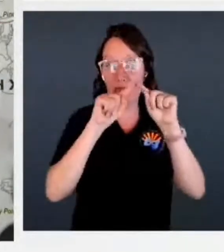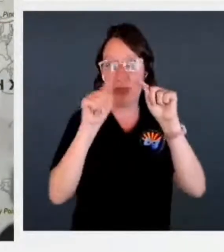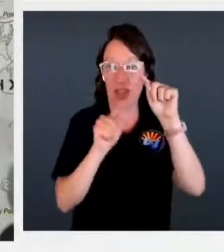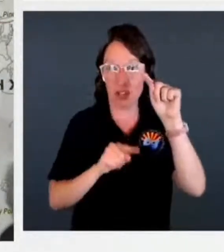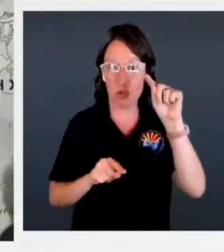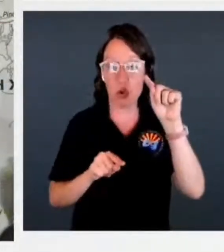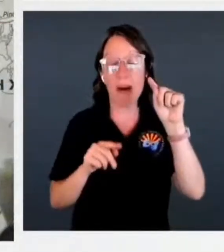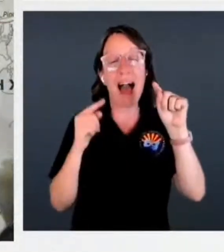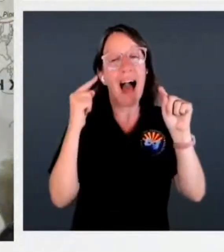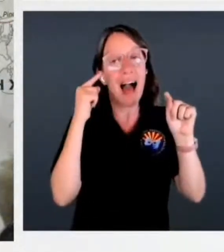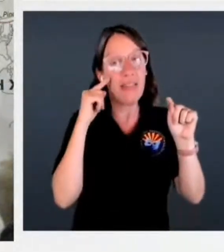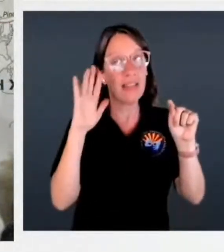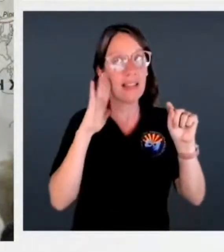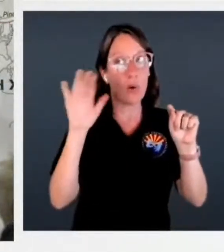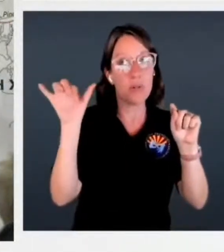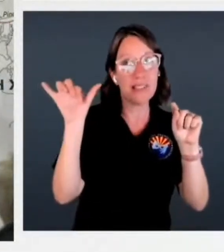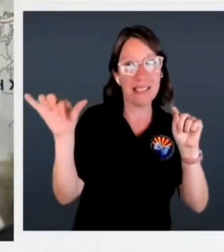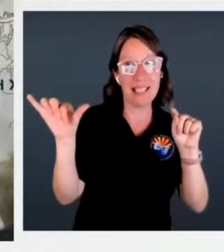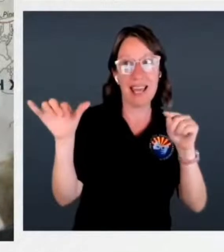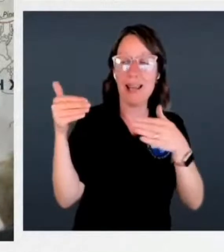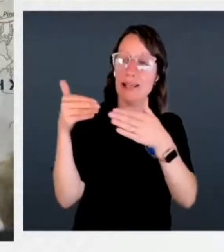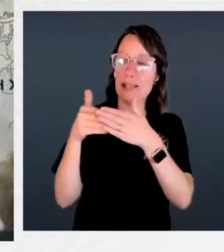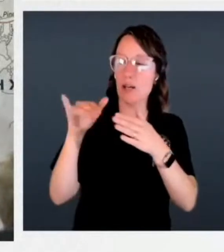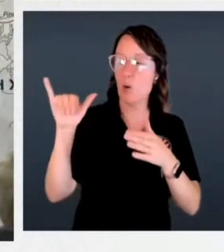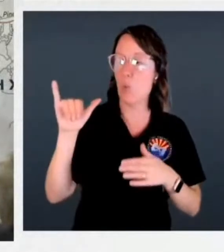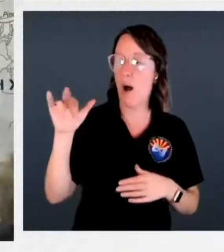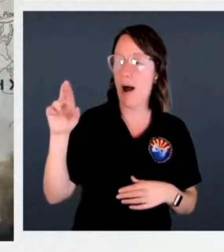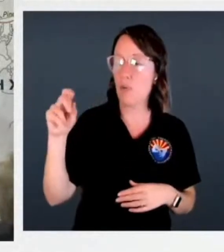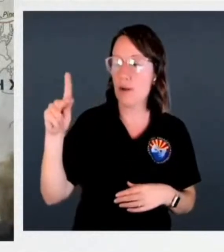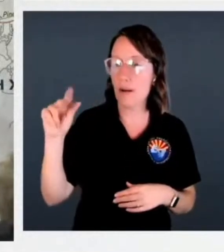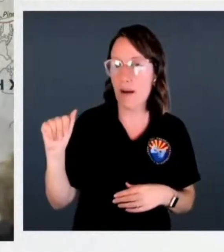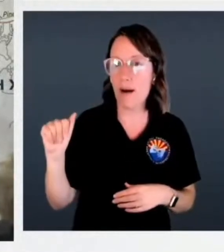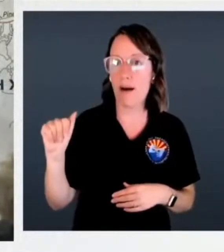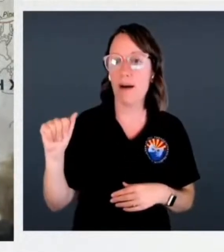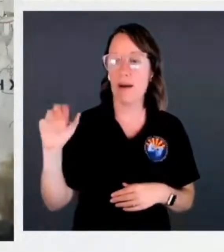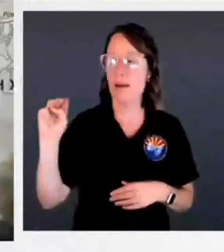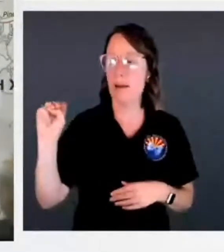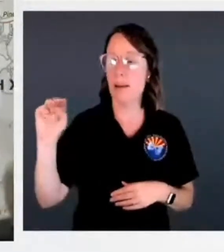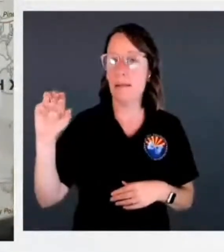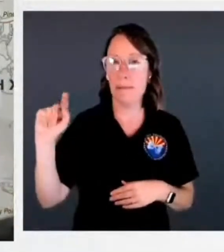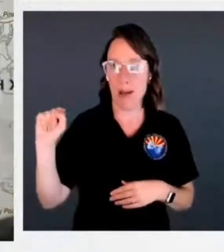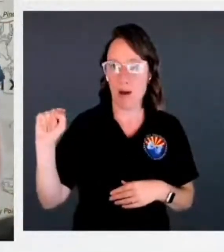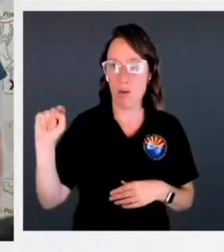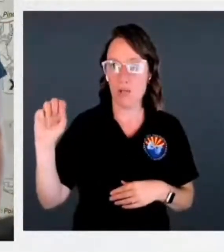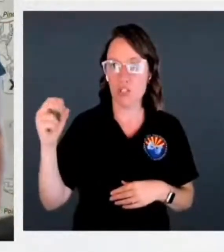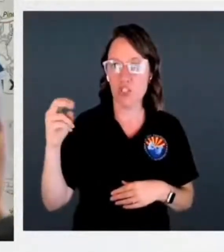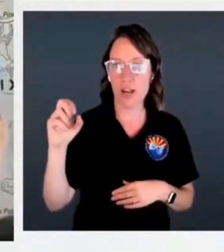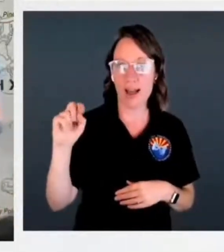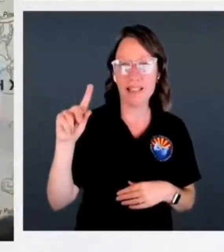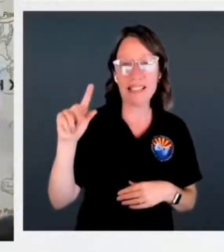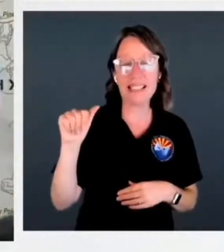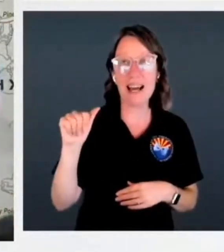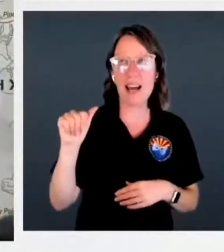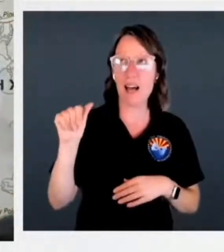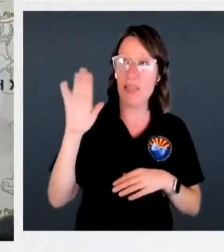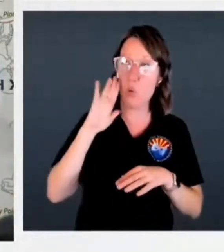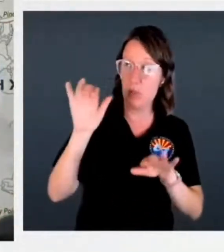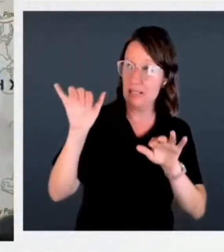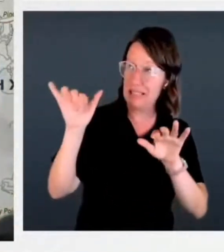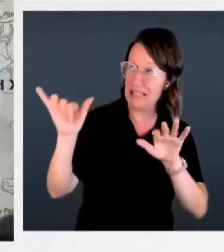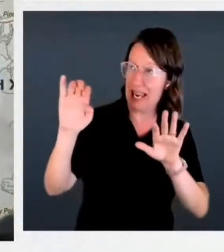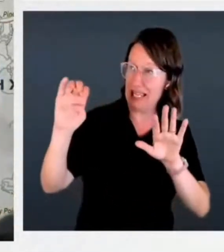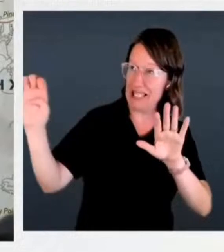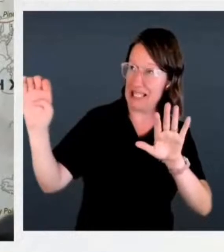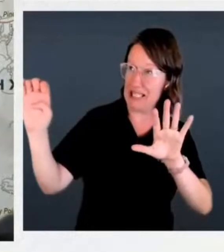area, Wairika, Mount Shasta, eastward. So I don't think we'll see any that'll affect the fire area, but they're going to be really